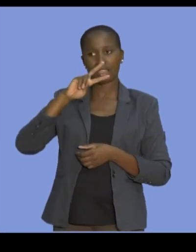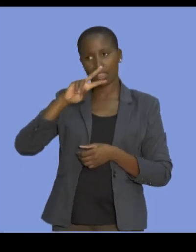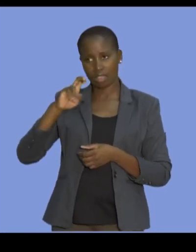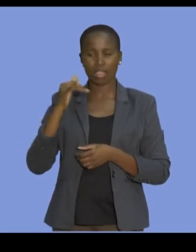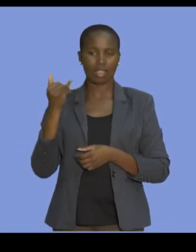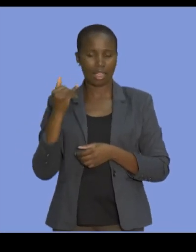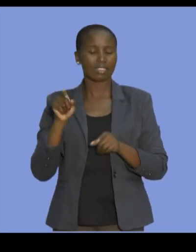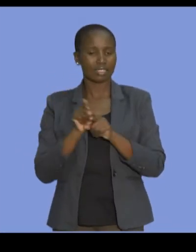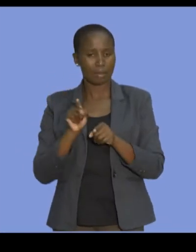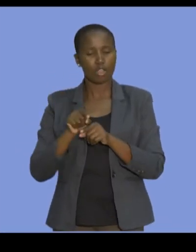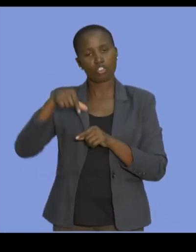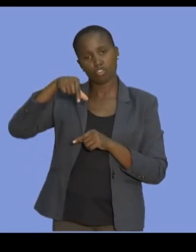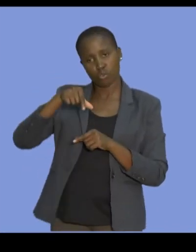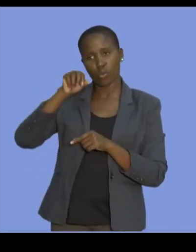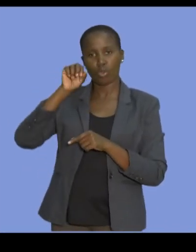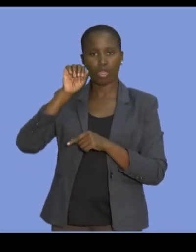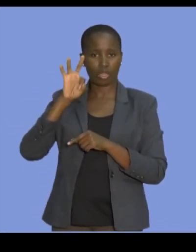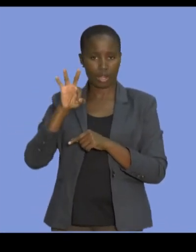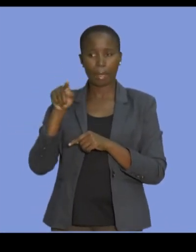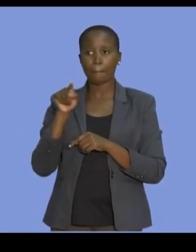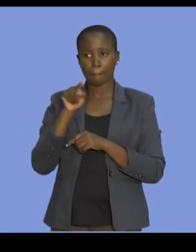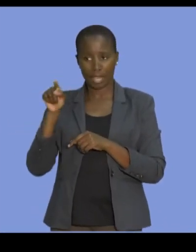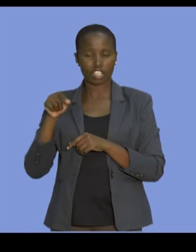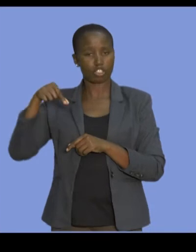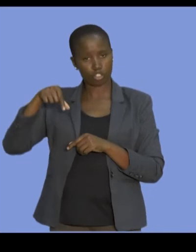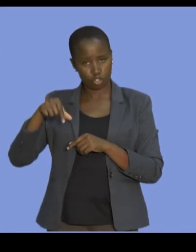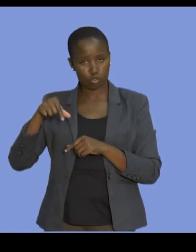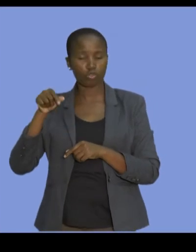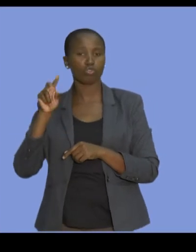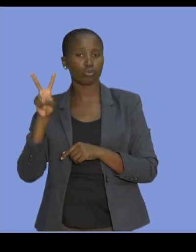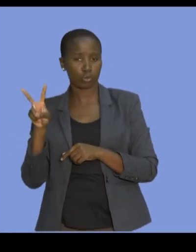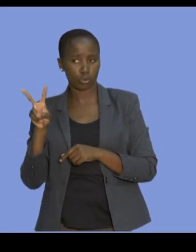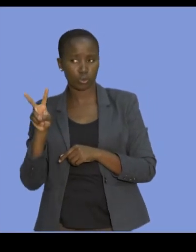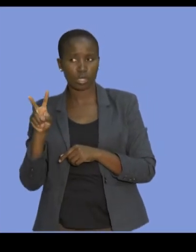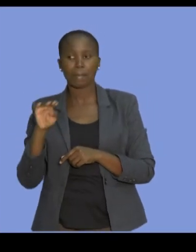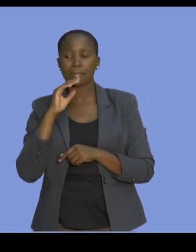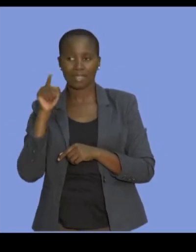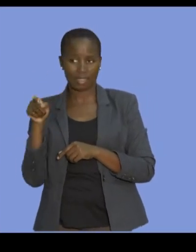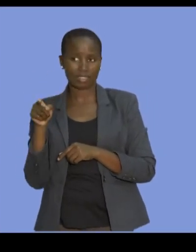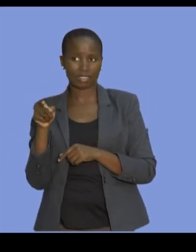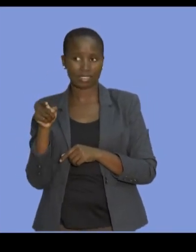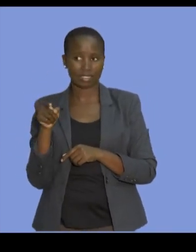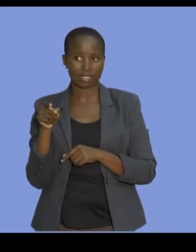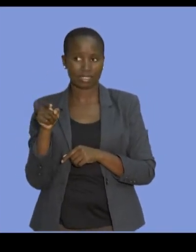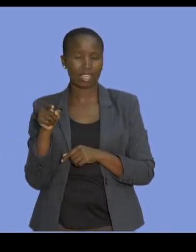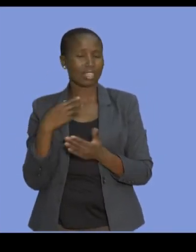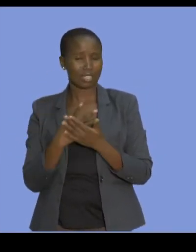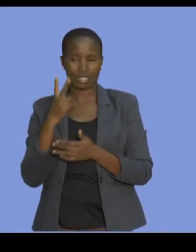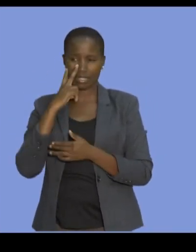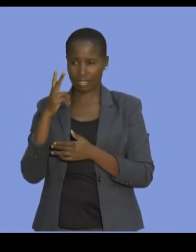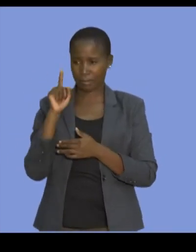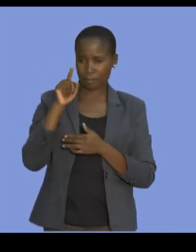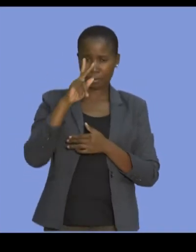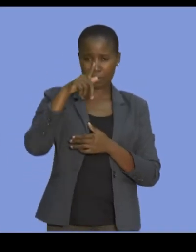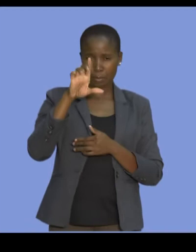Q3 minus Q2, your distribution is symmetric, okay? Or by looking at the plot, if that is the